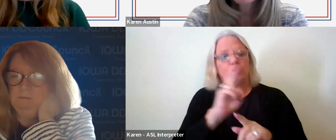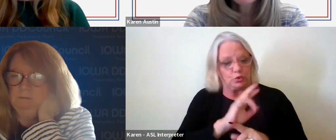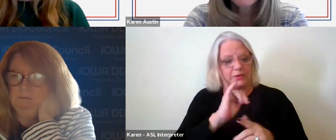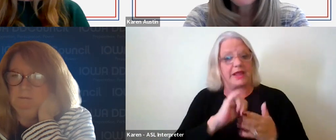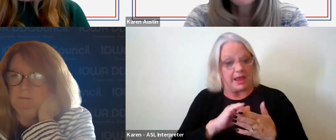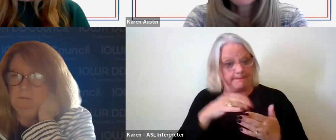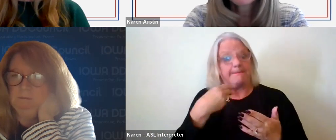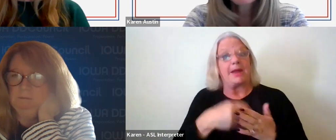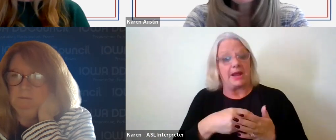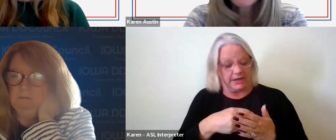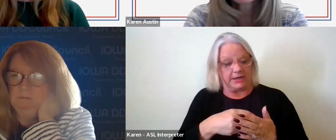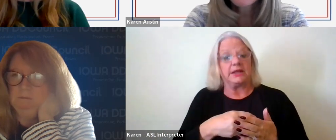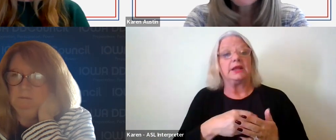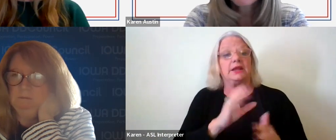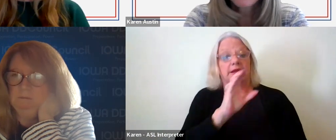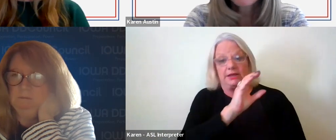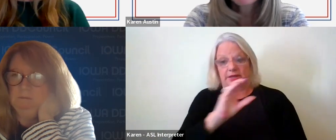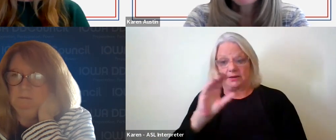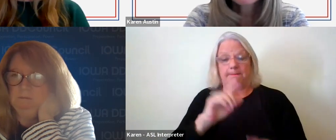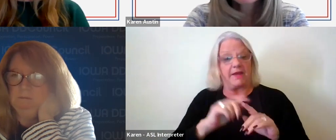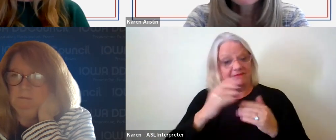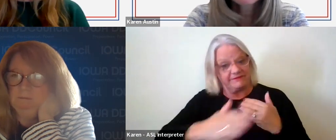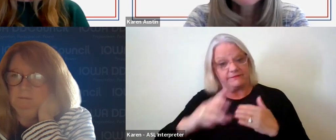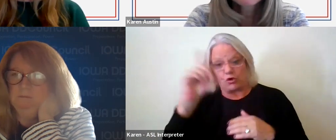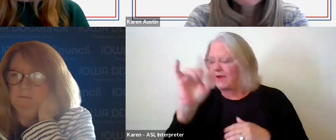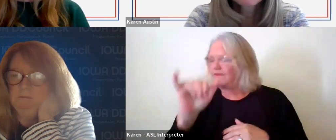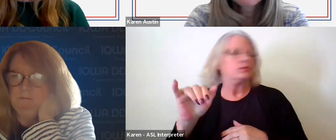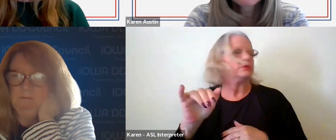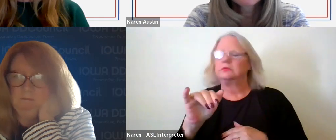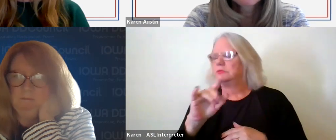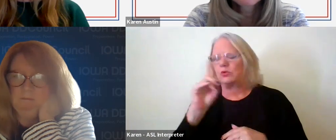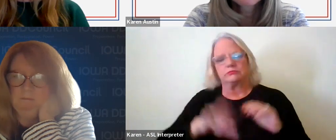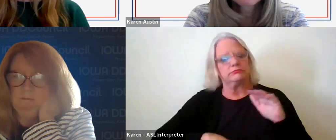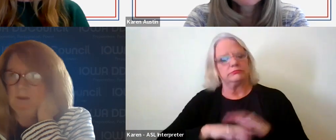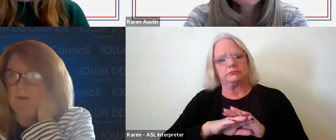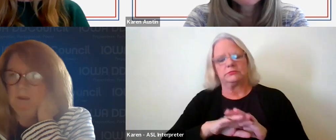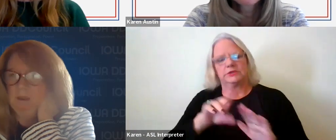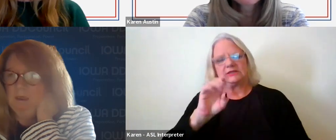that they put an end date on that benefit.